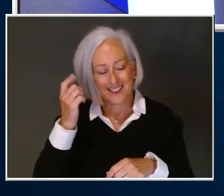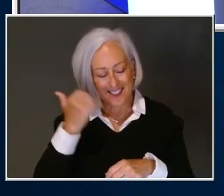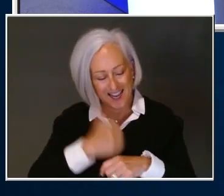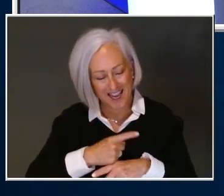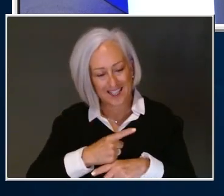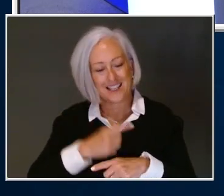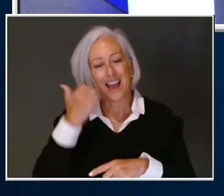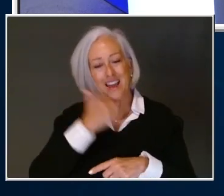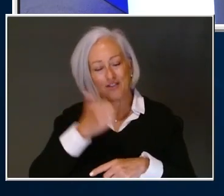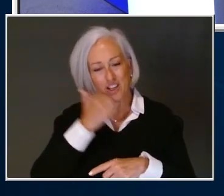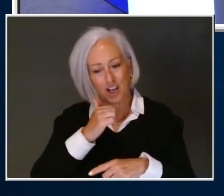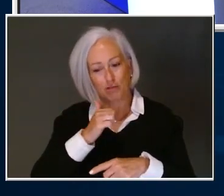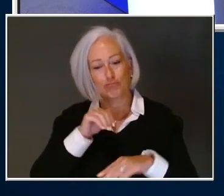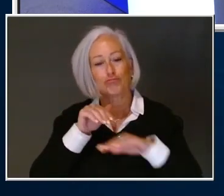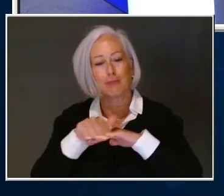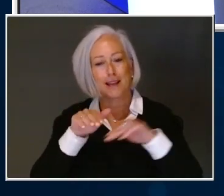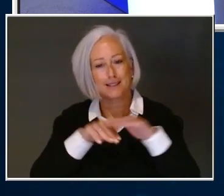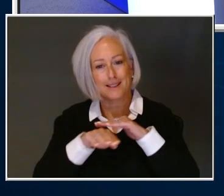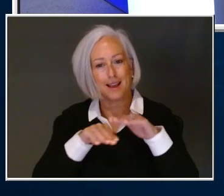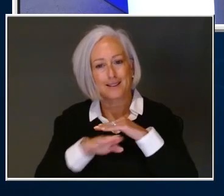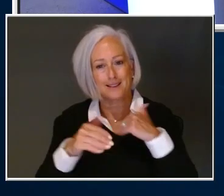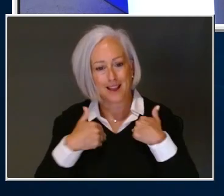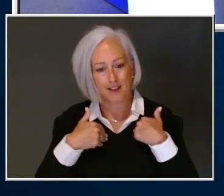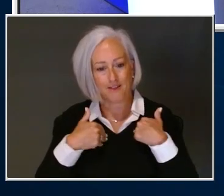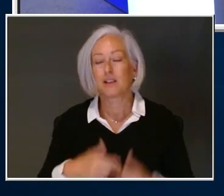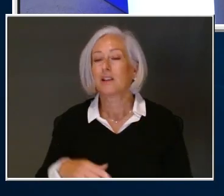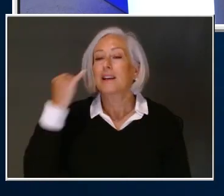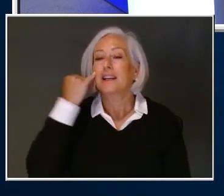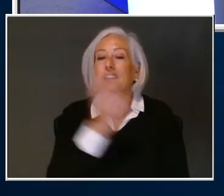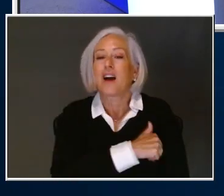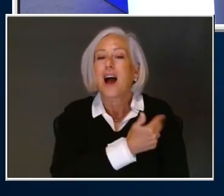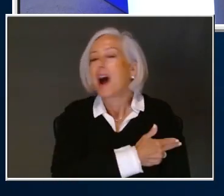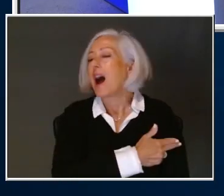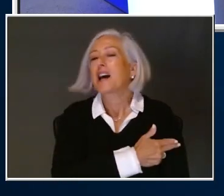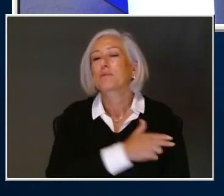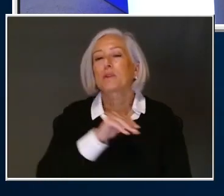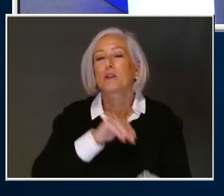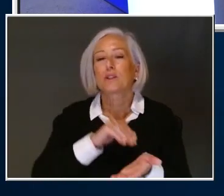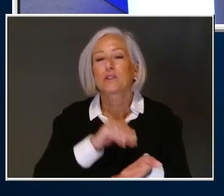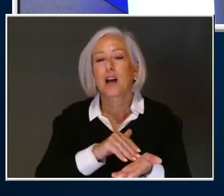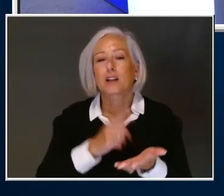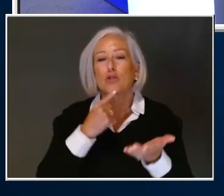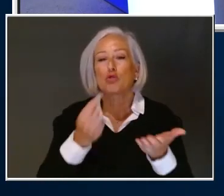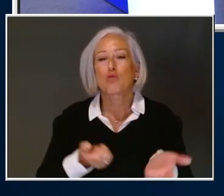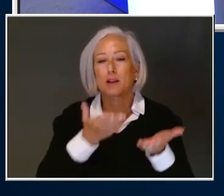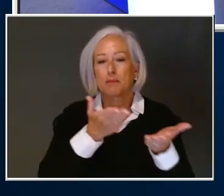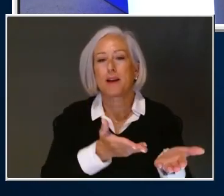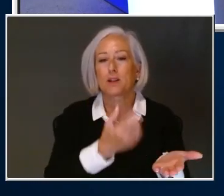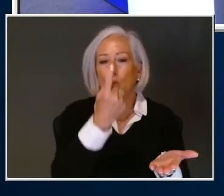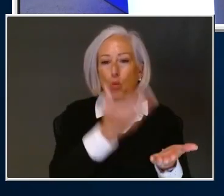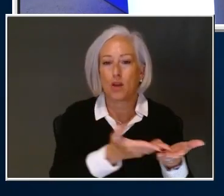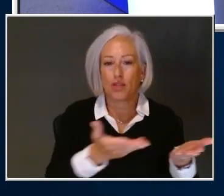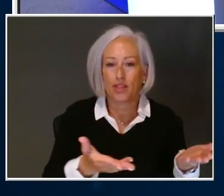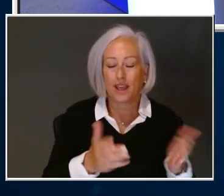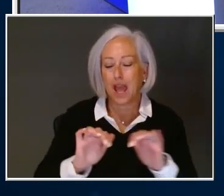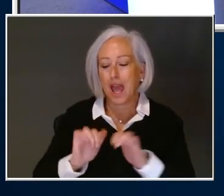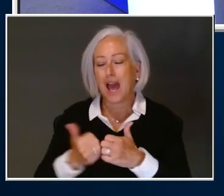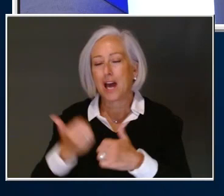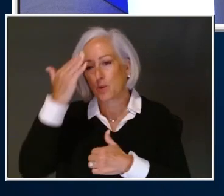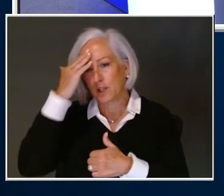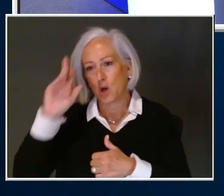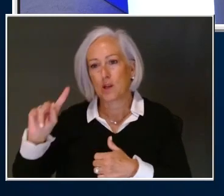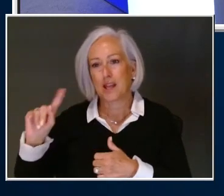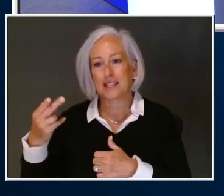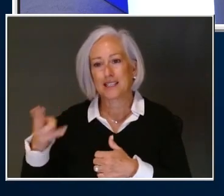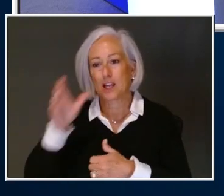doctor recommends one thing, how do you know the athletics team will actually listen and follow doctor's orders? What about any conflict of interest with what you're